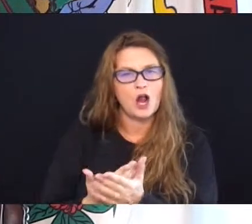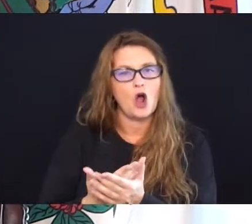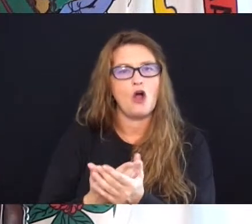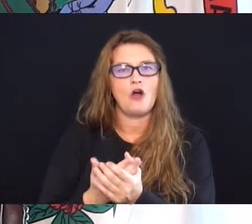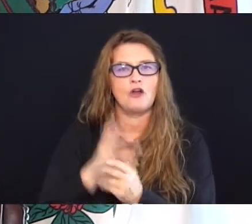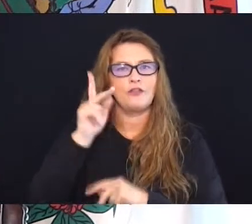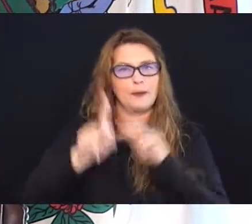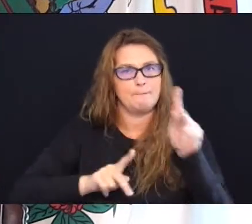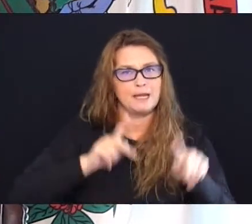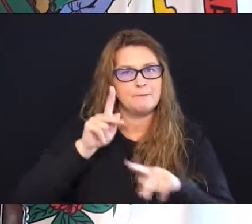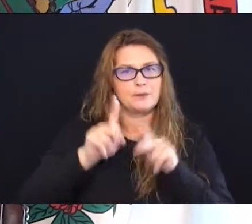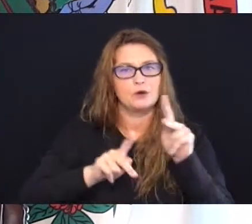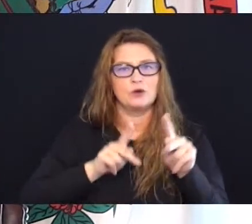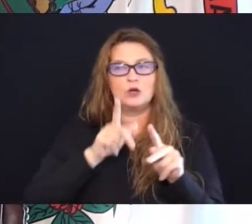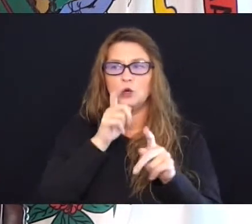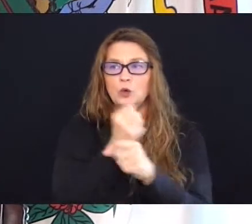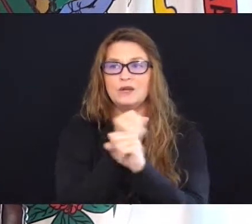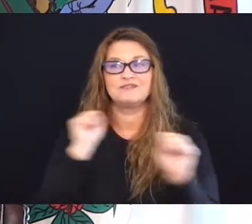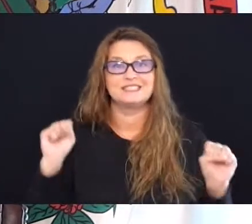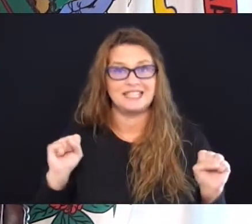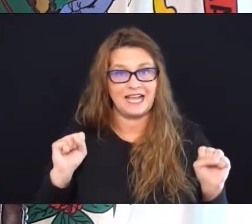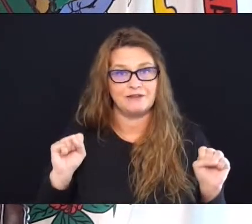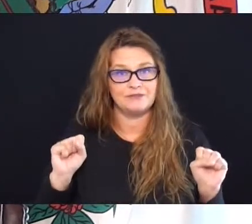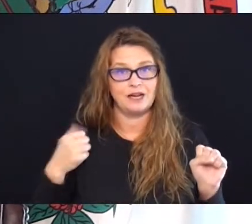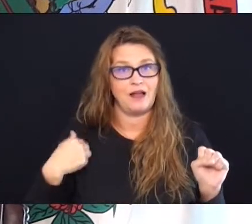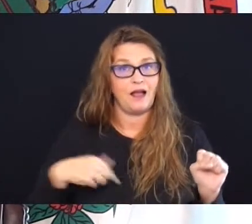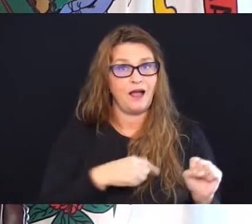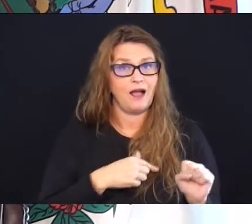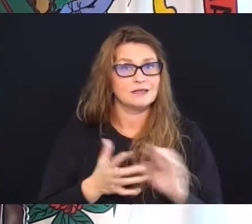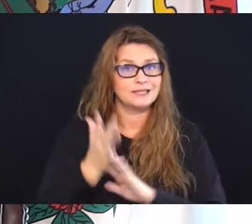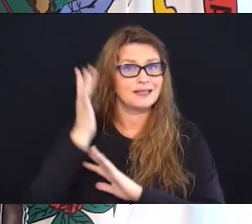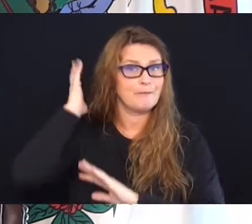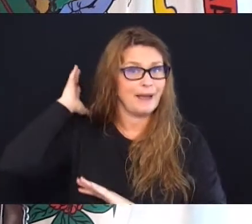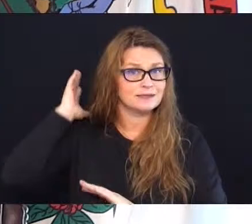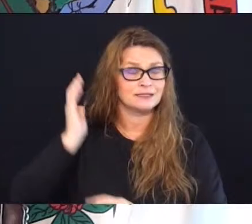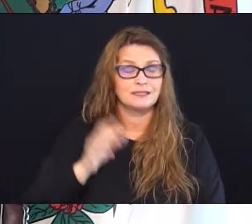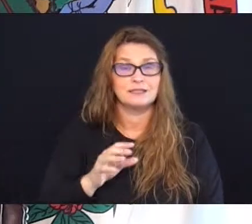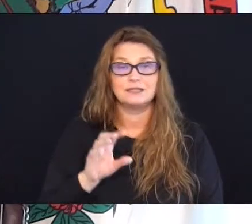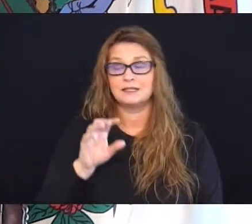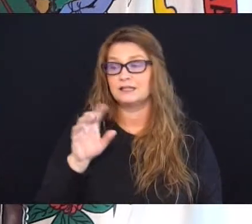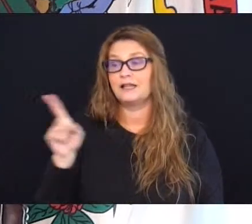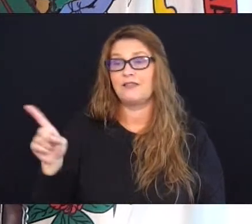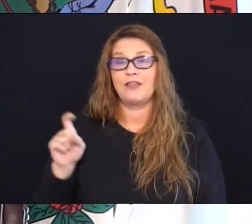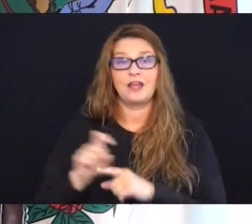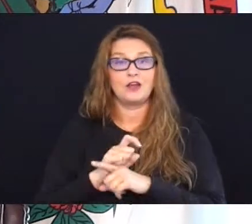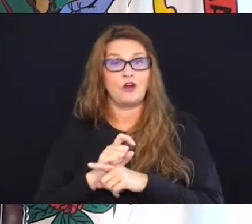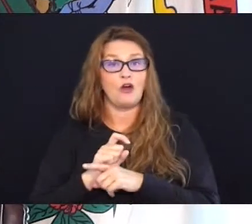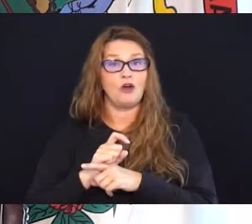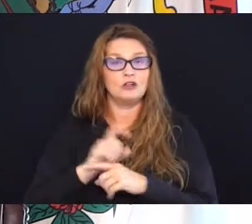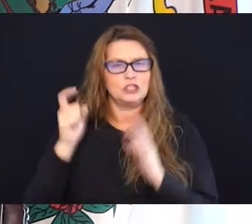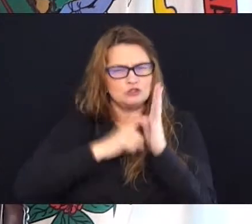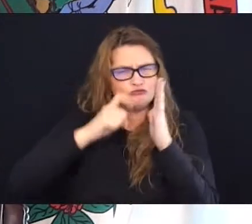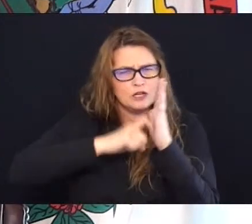that absolutely have saved us in the past. They call screaming, drill, baby, drill.